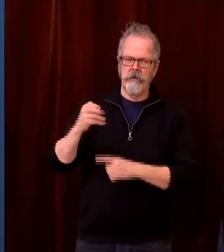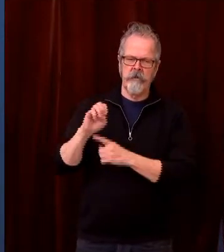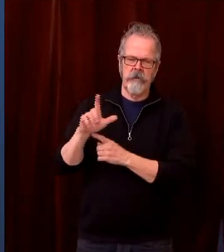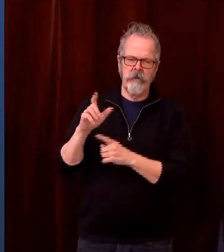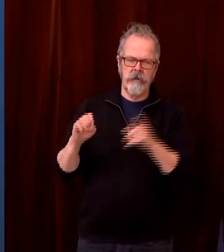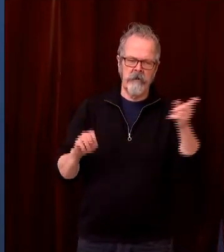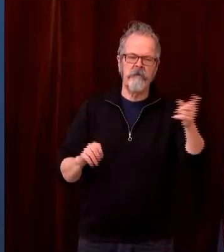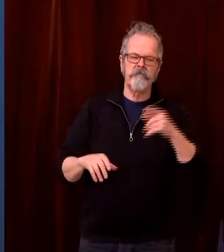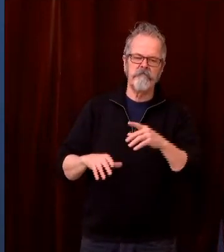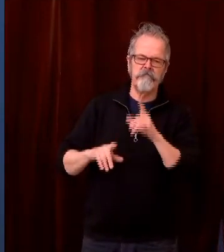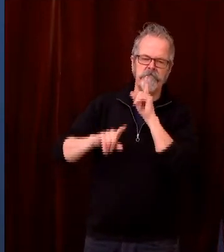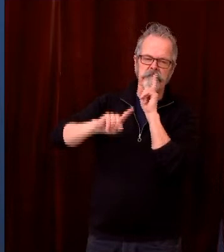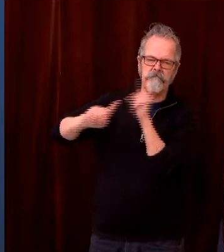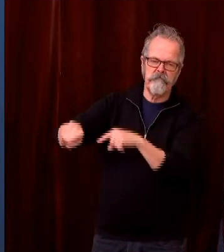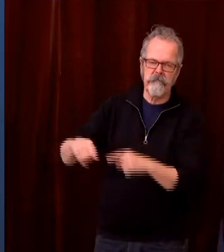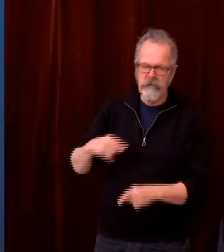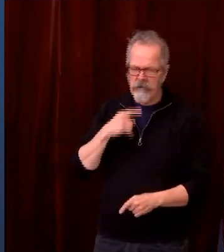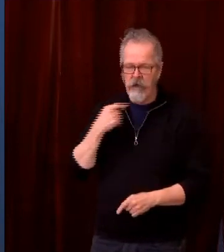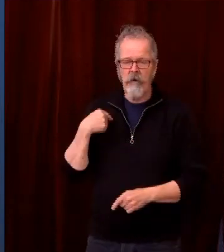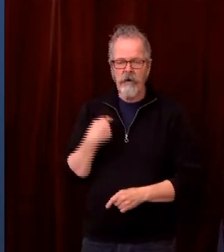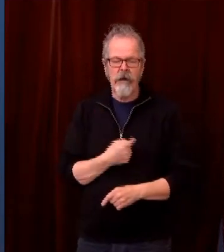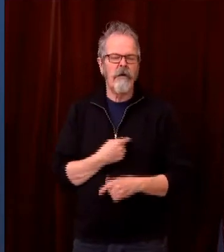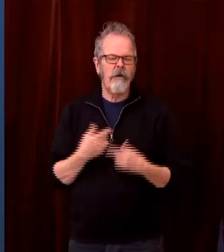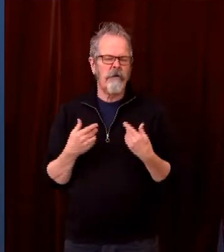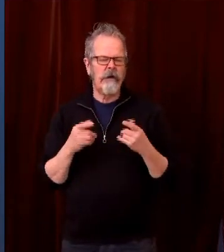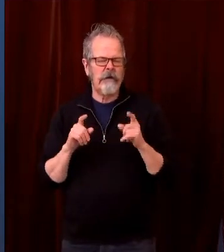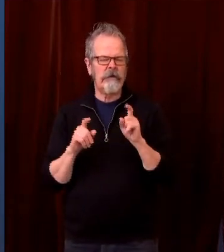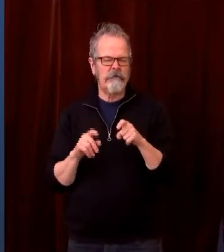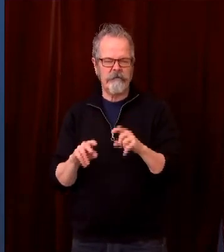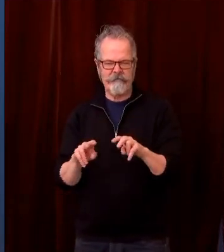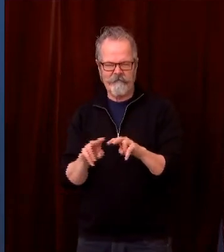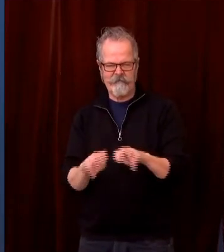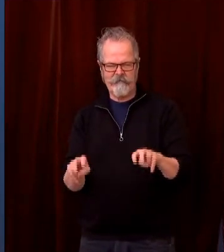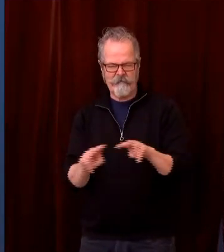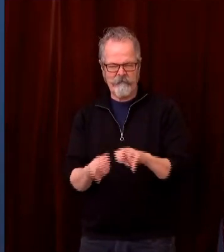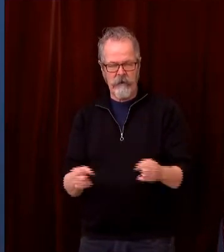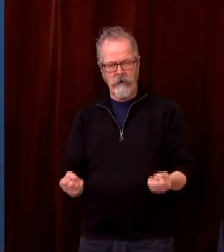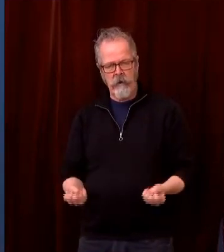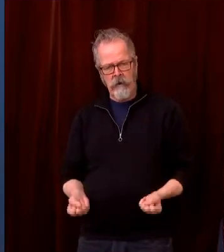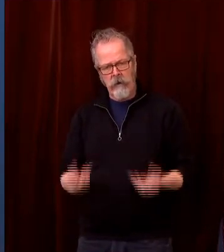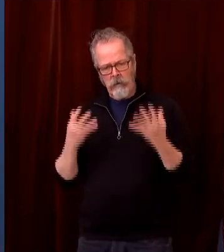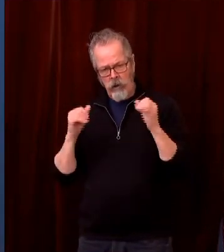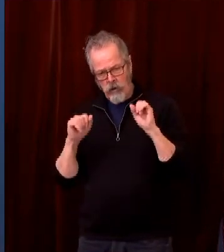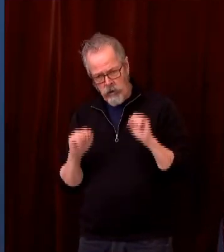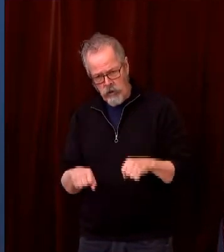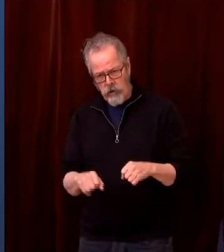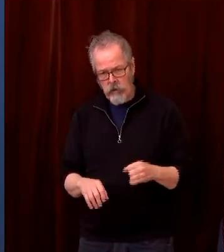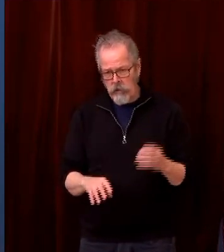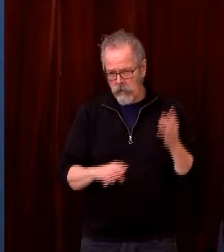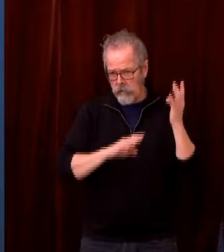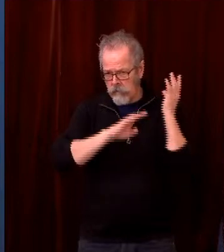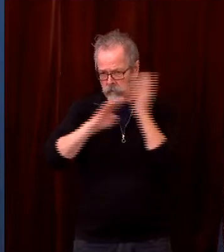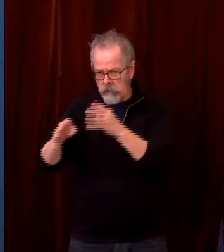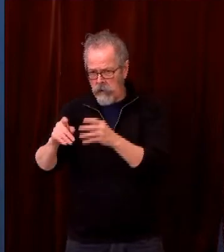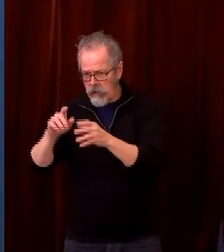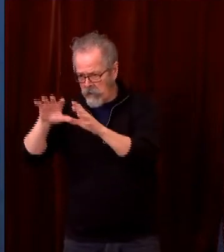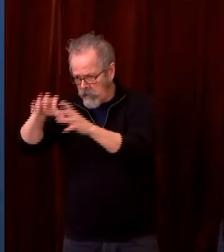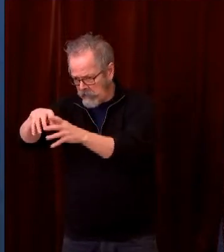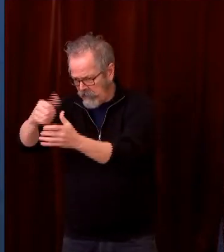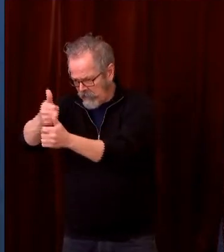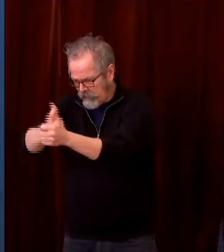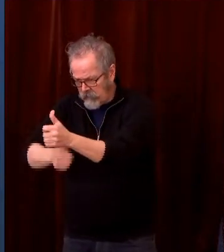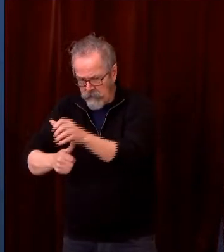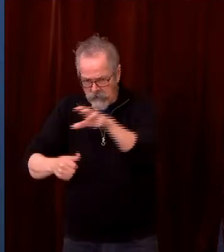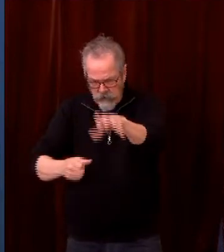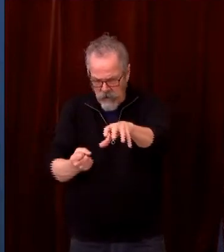with the amount of vaccines we have there, and 45% is the goal. I think actually the actual number ended up being lower for those sites